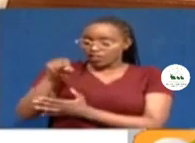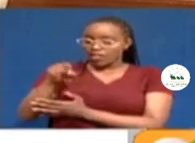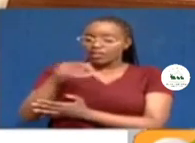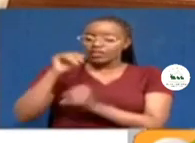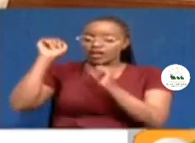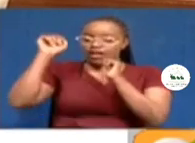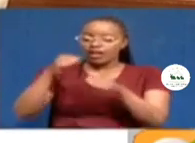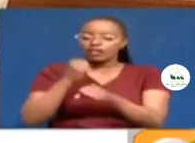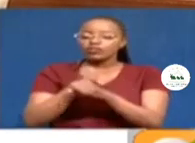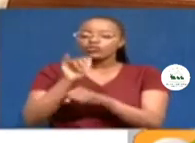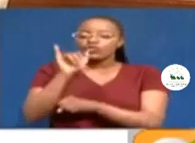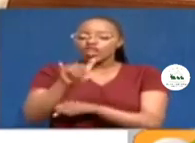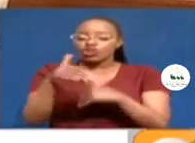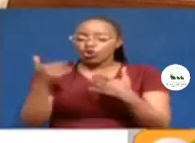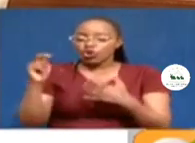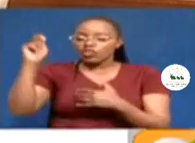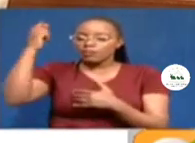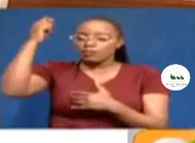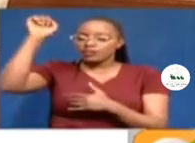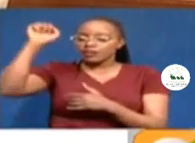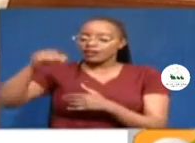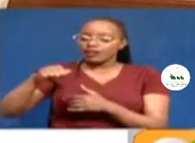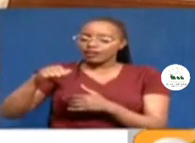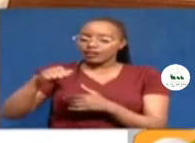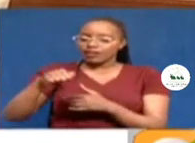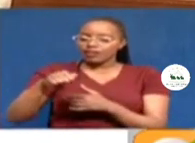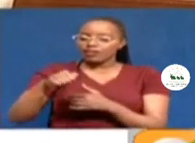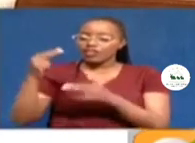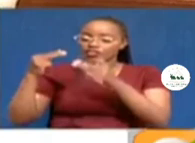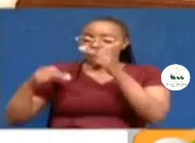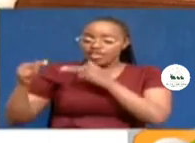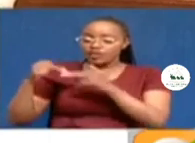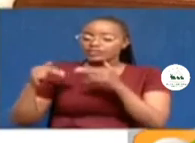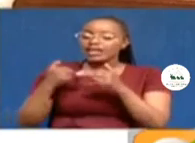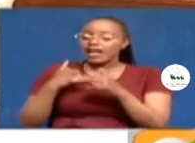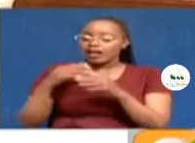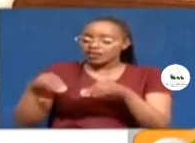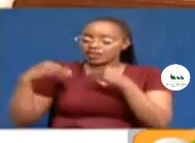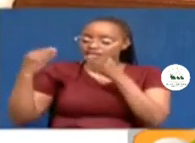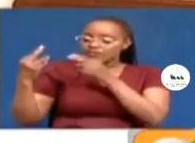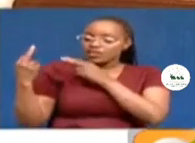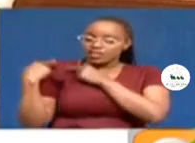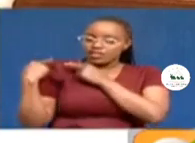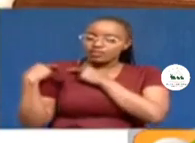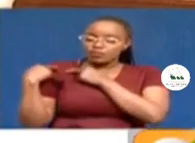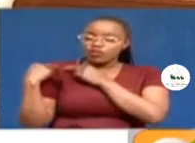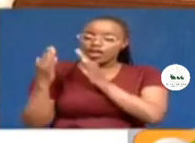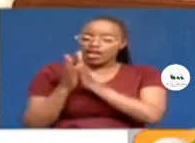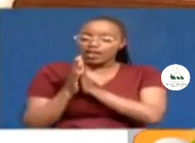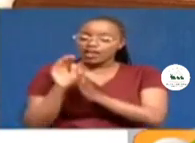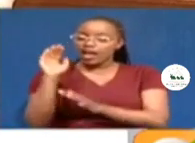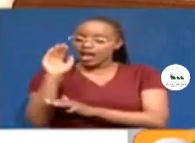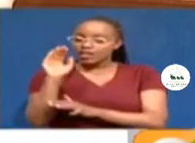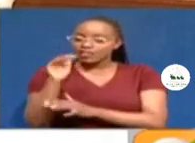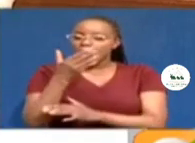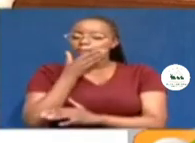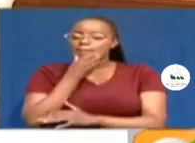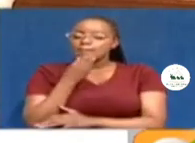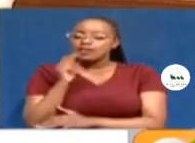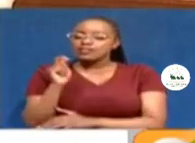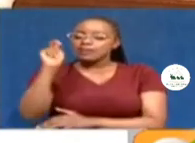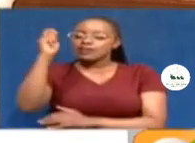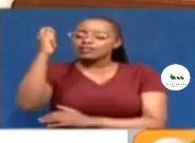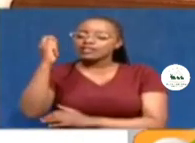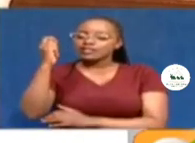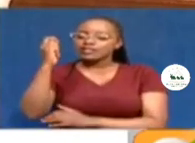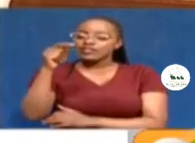do it. Our president, history sits upon his laps, begging him, Mr.